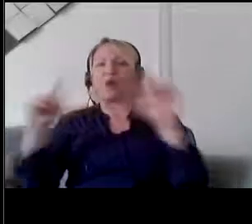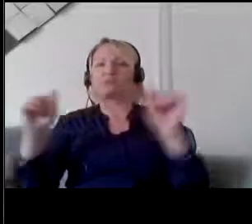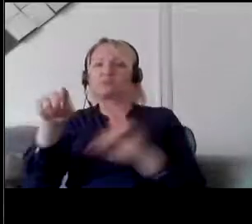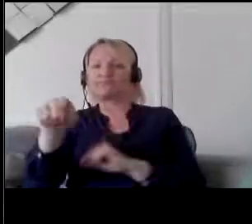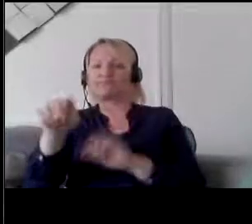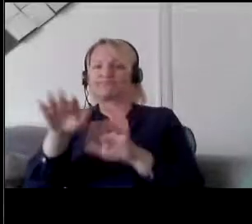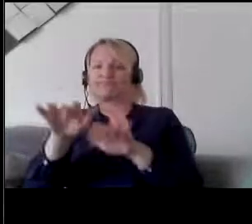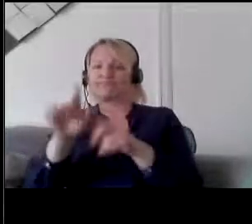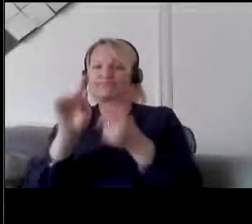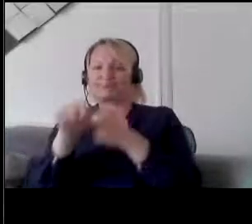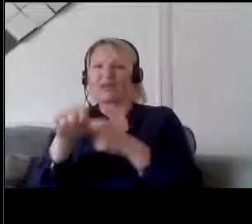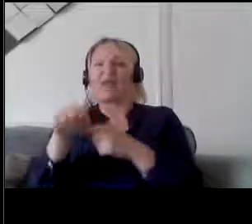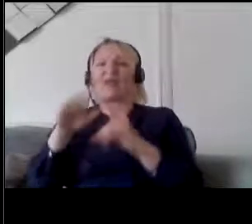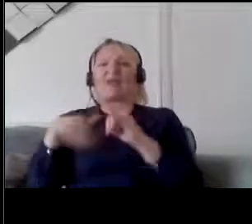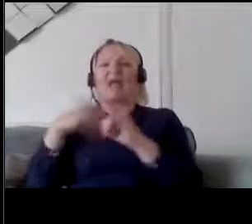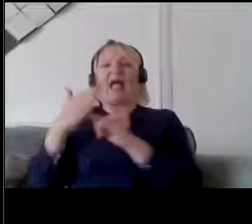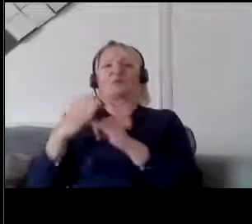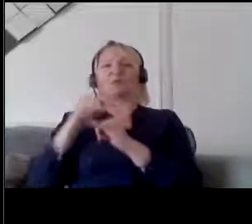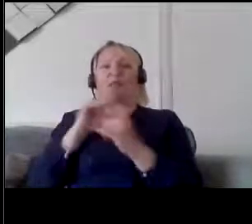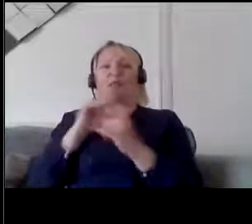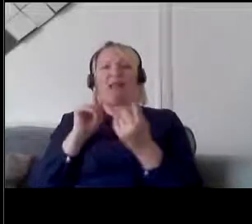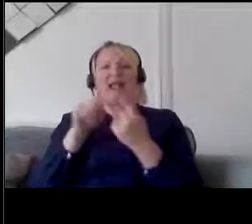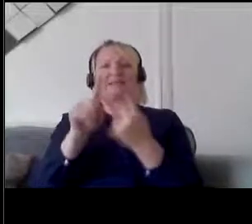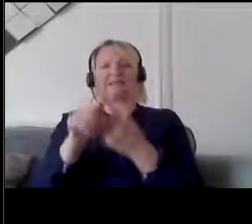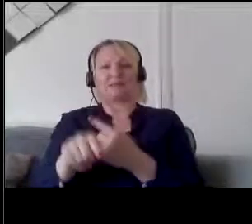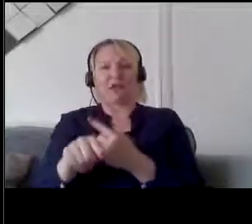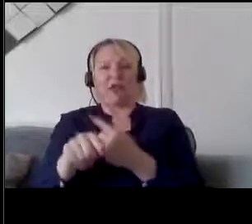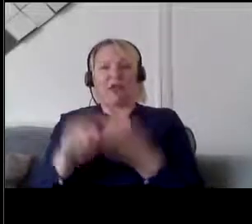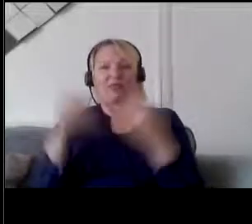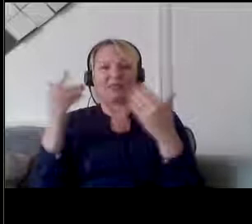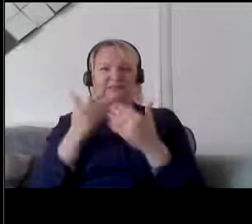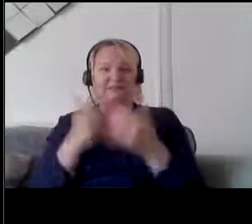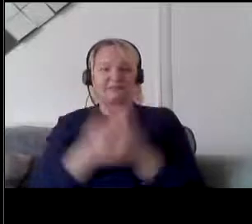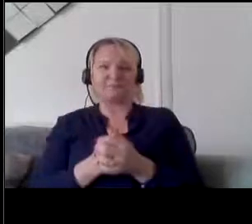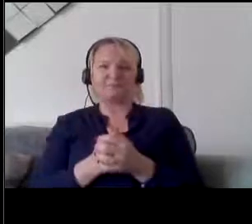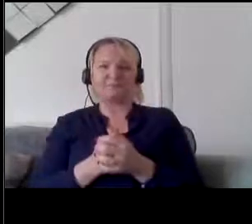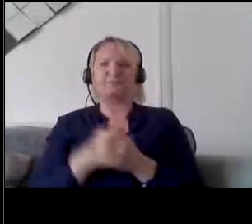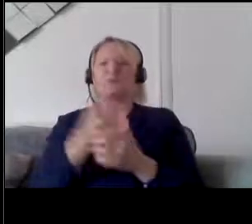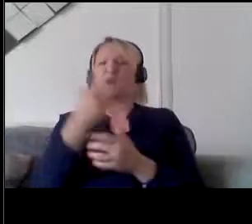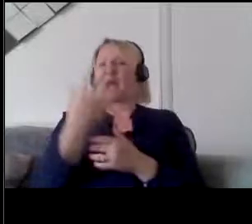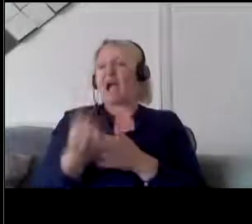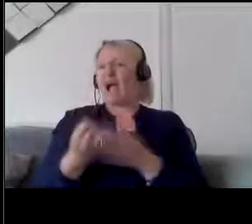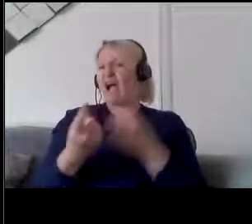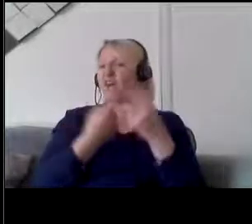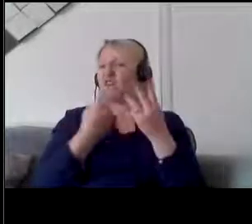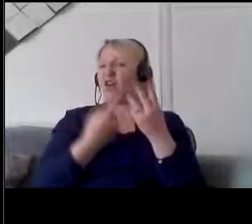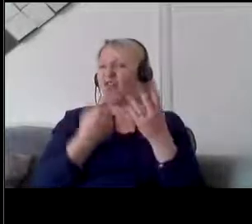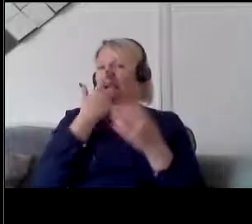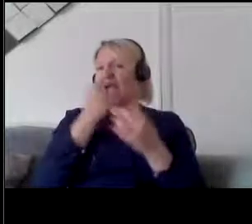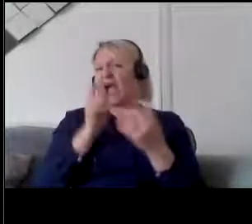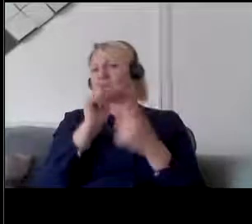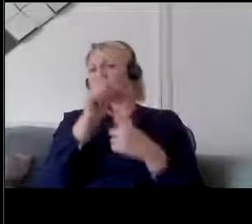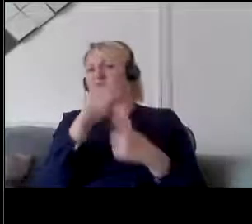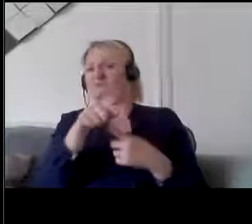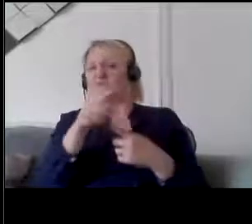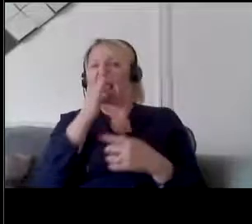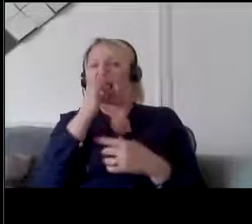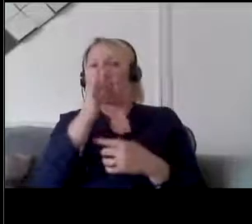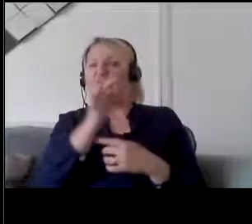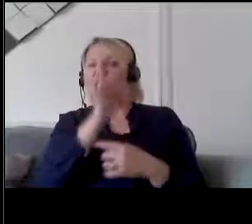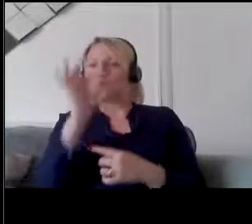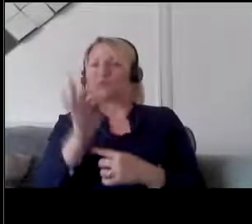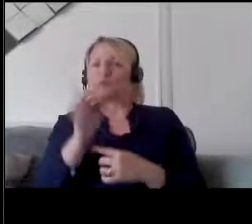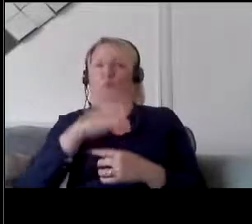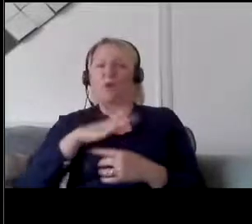end of this evening's presentation. But of course, there are also a range of other ways that you can talk to us. If you want to speak to someone